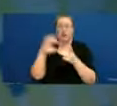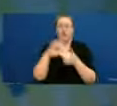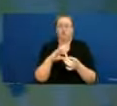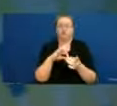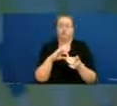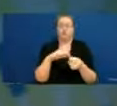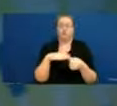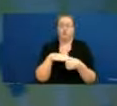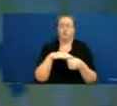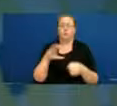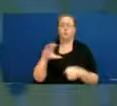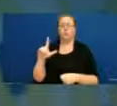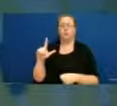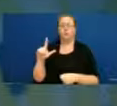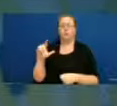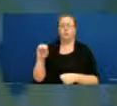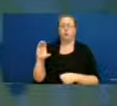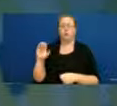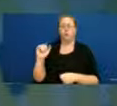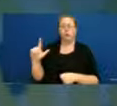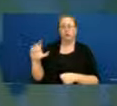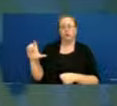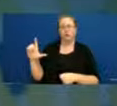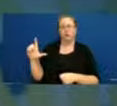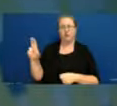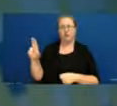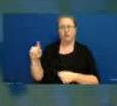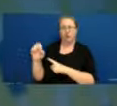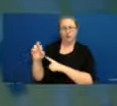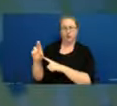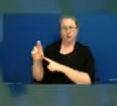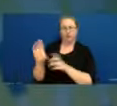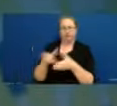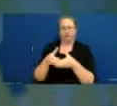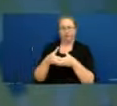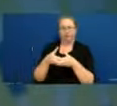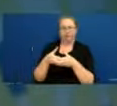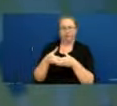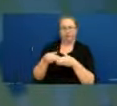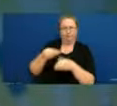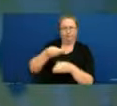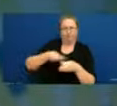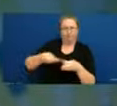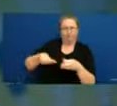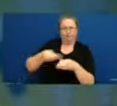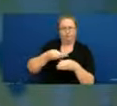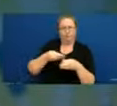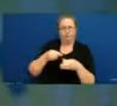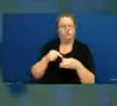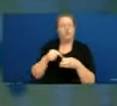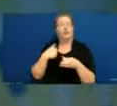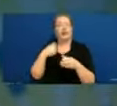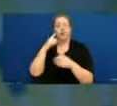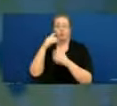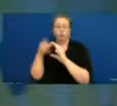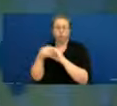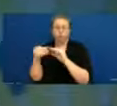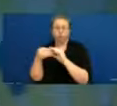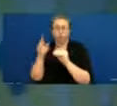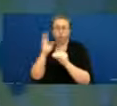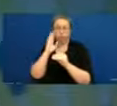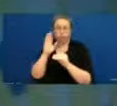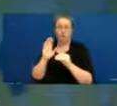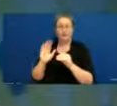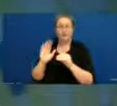can link to a local case or cluster. And I'm going to talk a little bit more about what that means and some of the stories, some of the data that